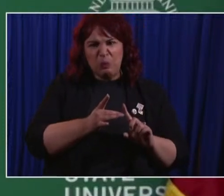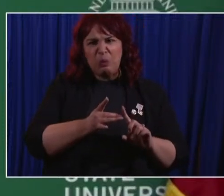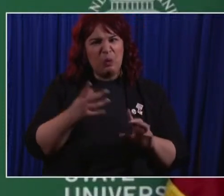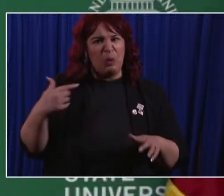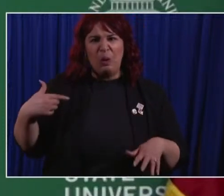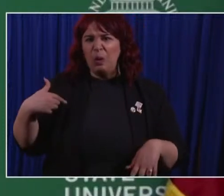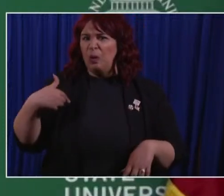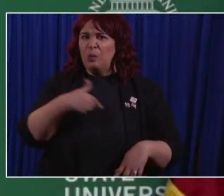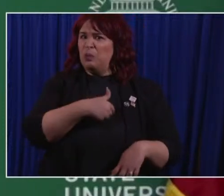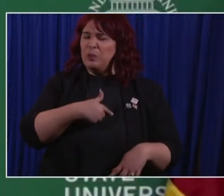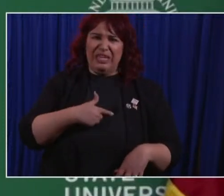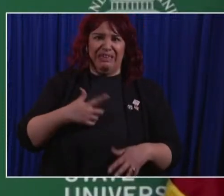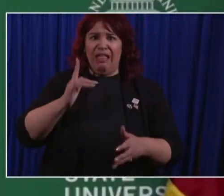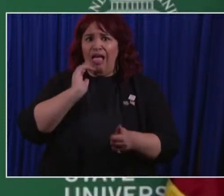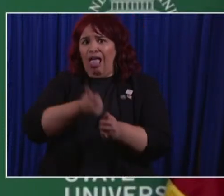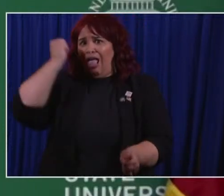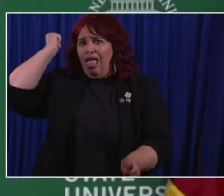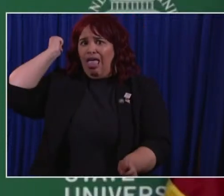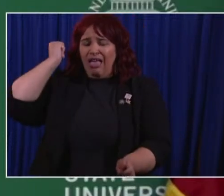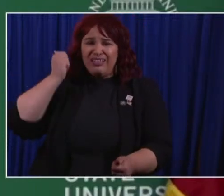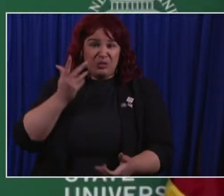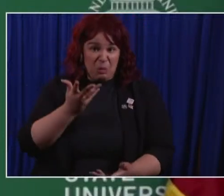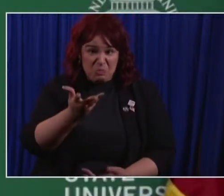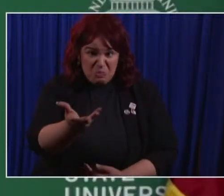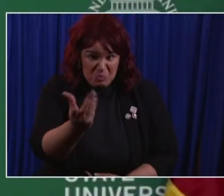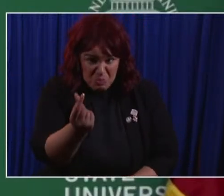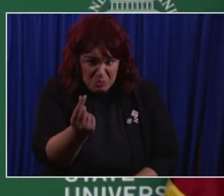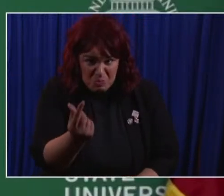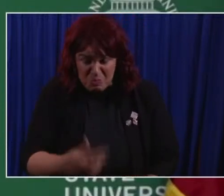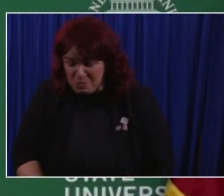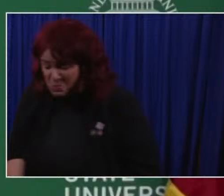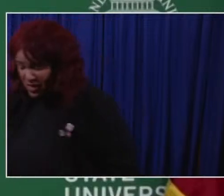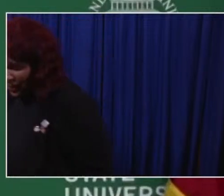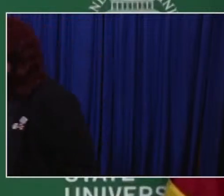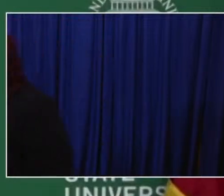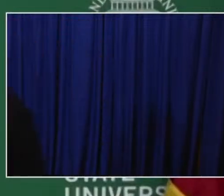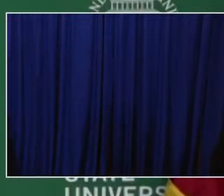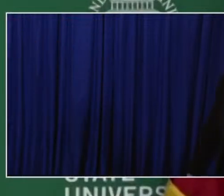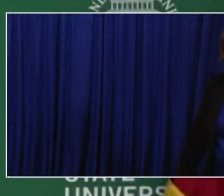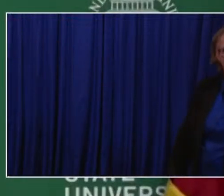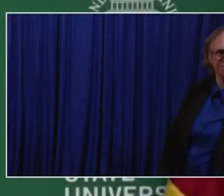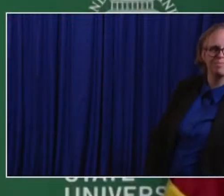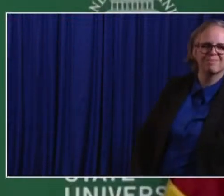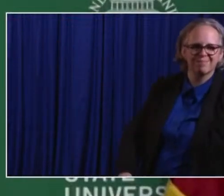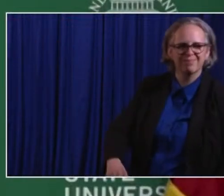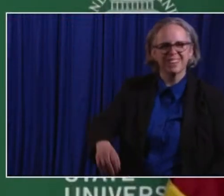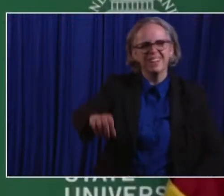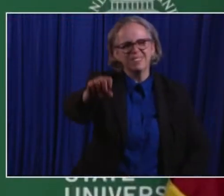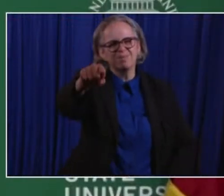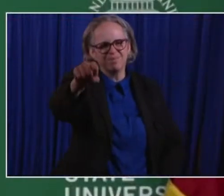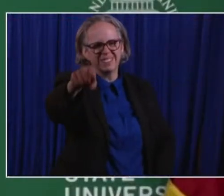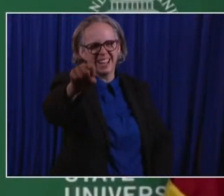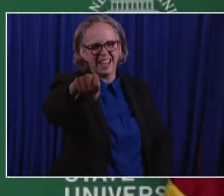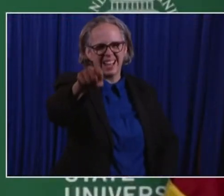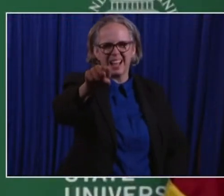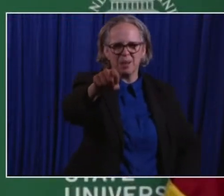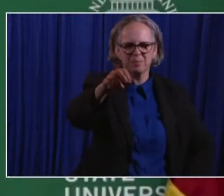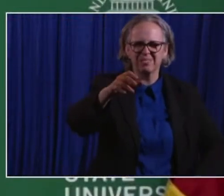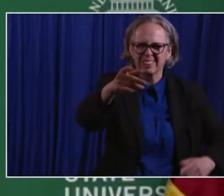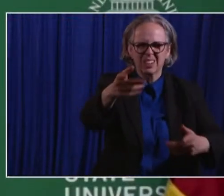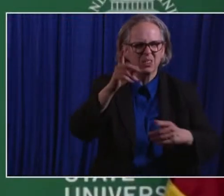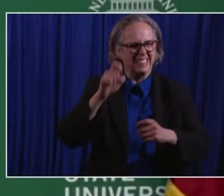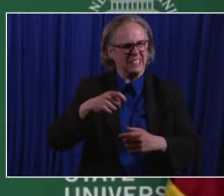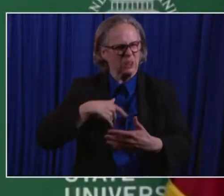I believe, you know, like I said, there's nothing about this virus that's been particularly easy, and it's always